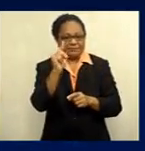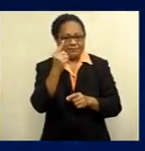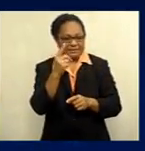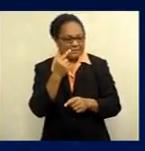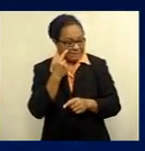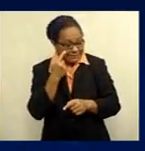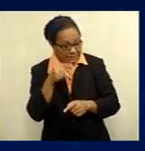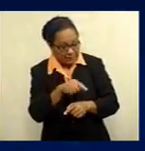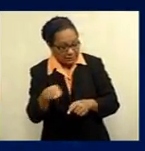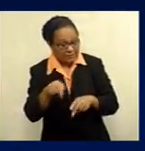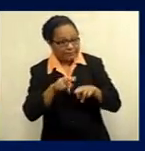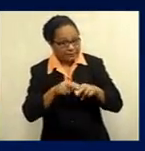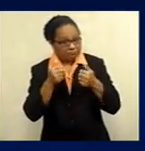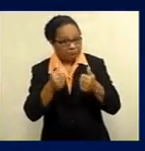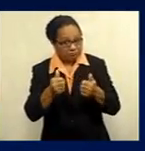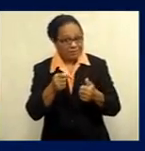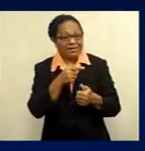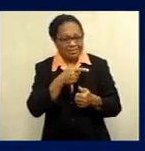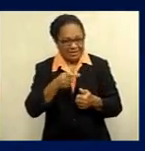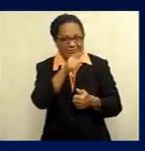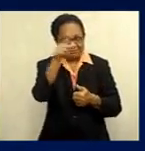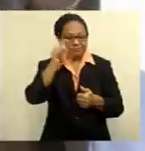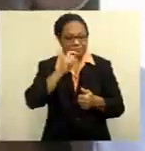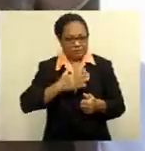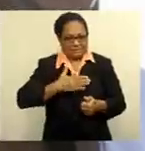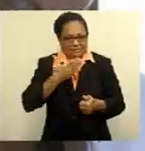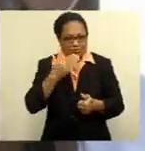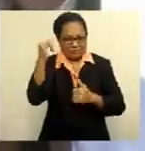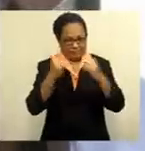of coming for a holiday. Felipe Naikaso has more.